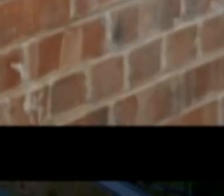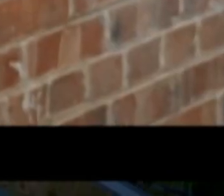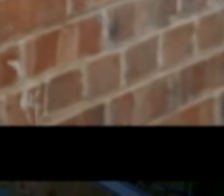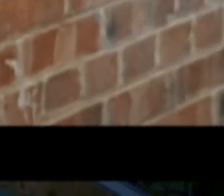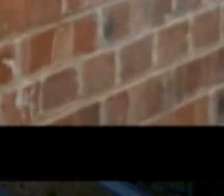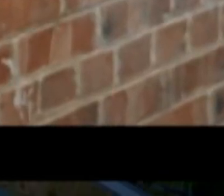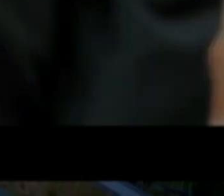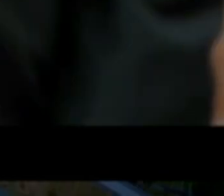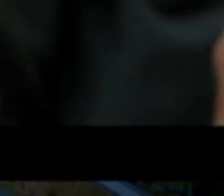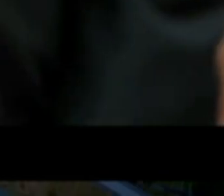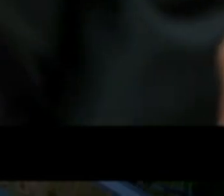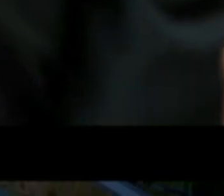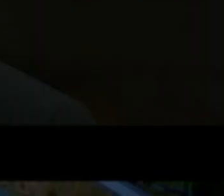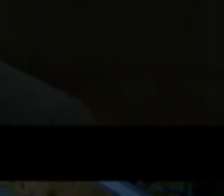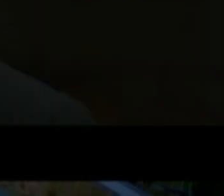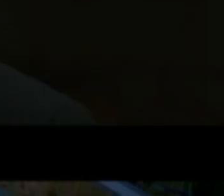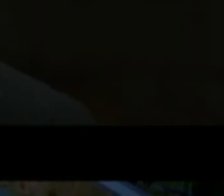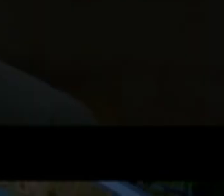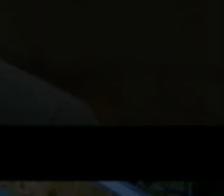on a Remulian?